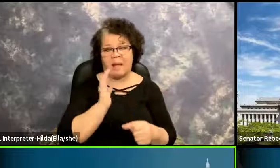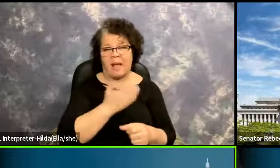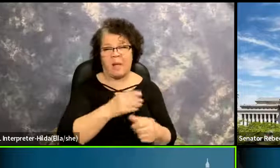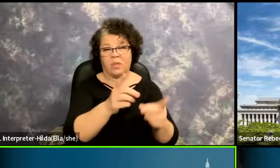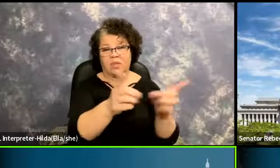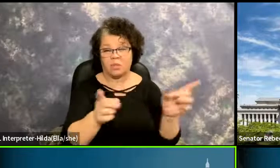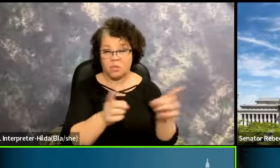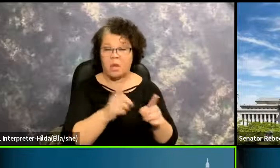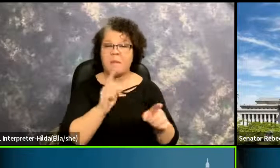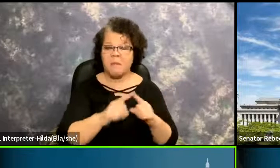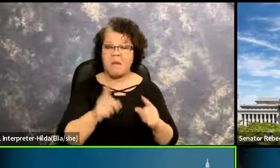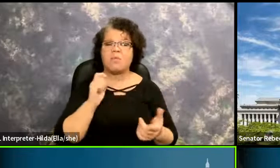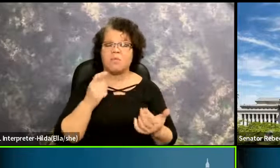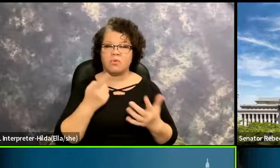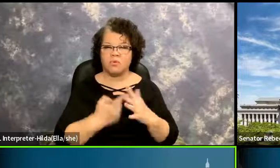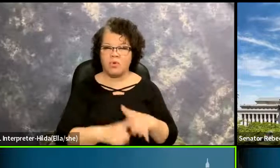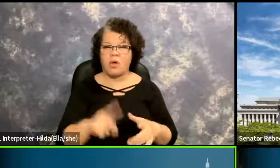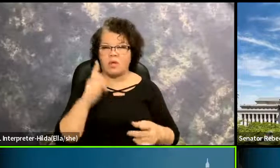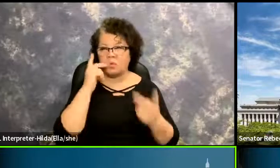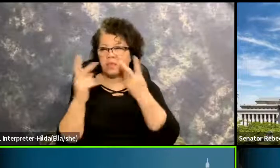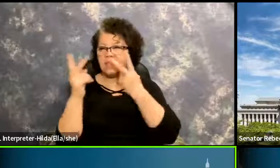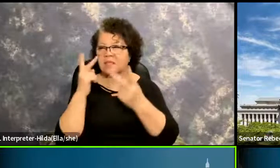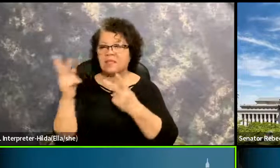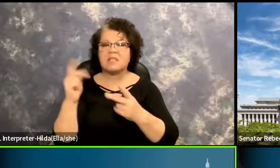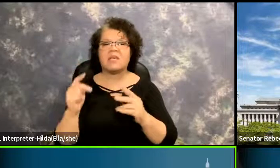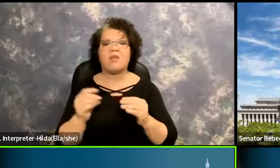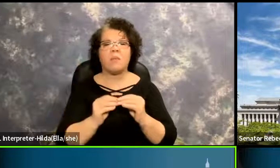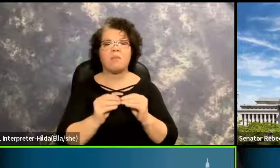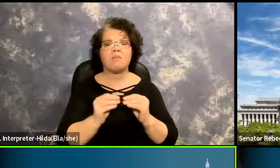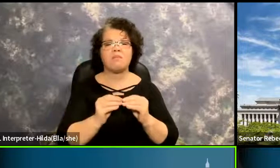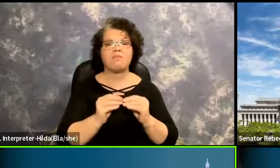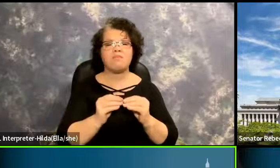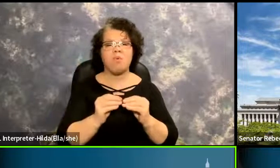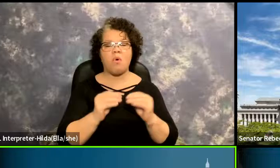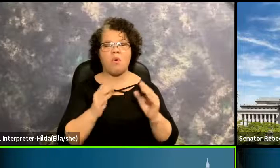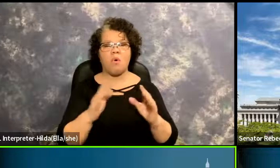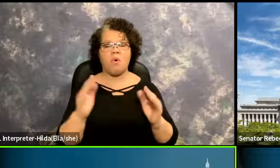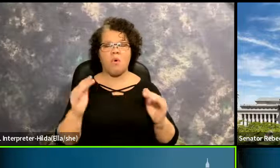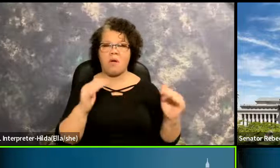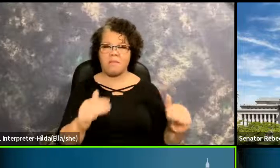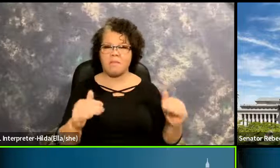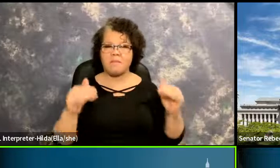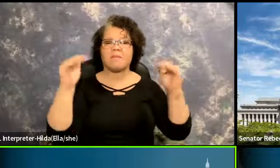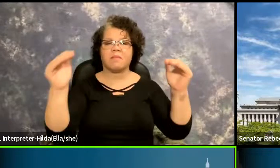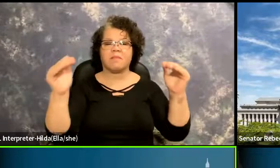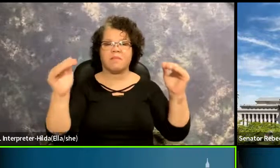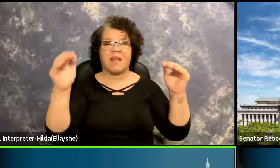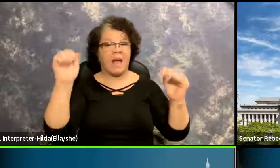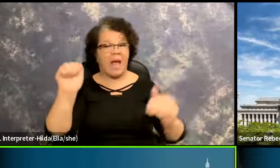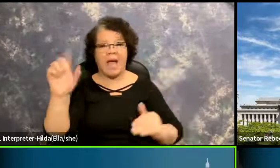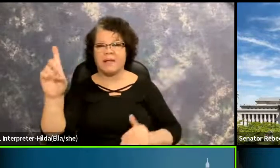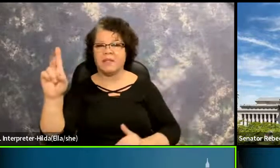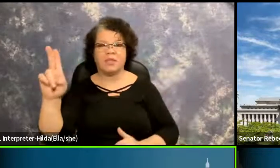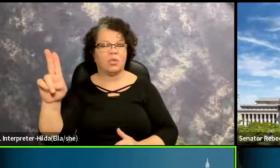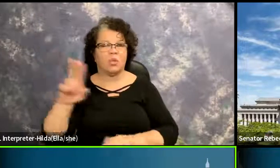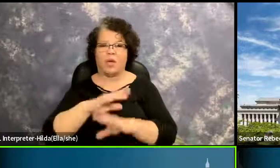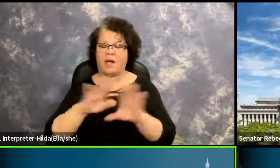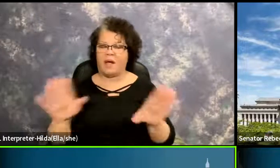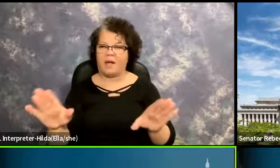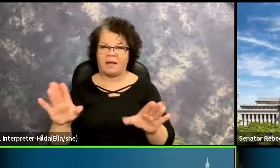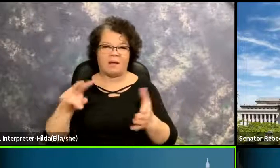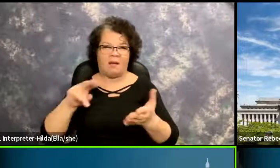but we are starting to see things that are much more higher end, and ADUs are not intended to be